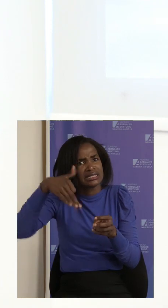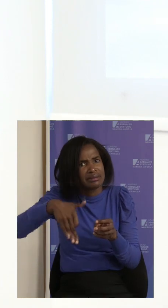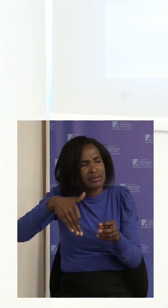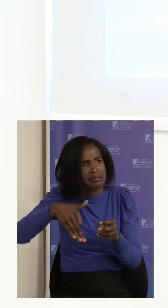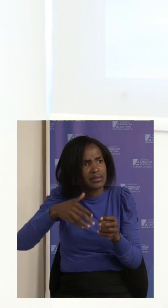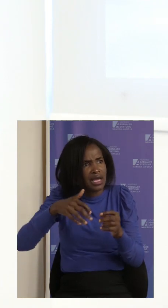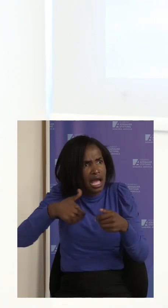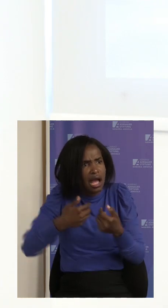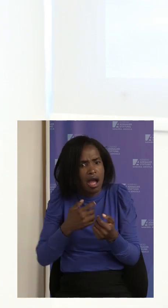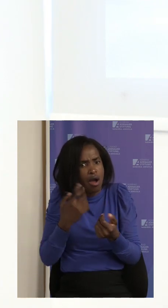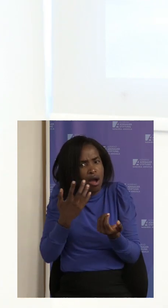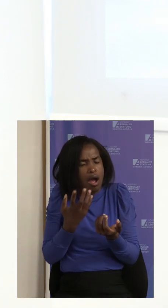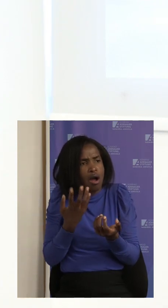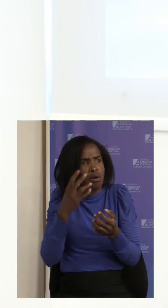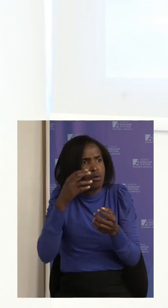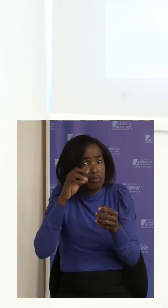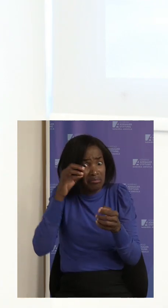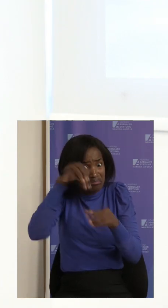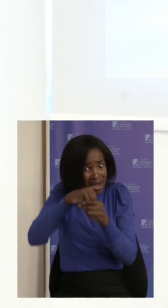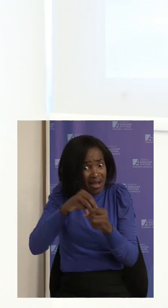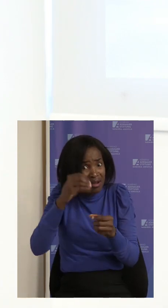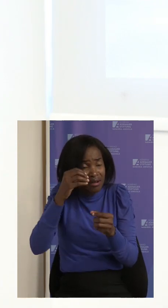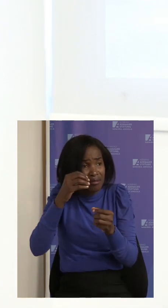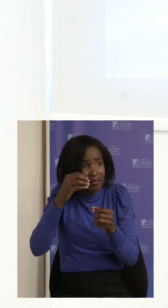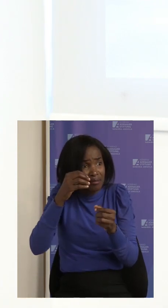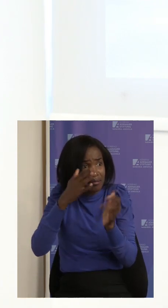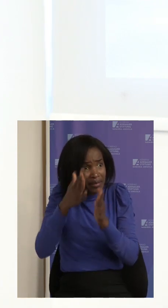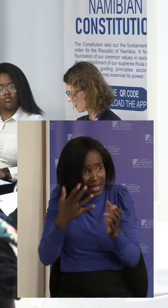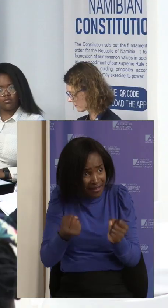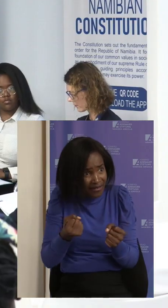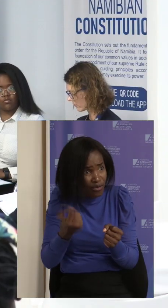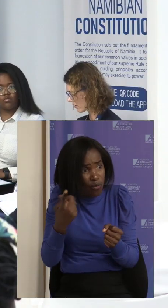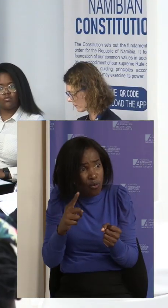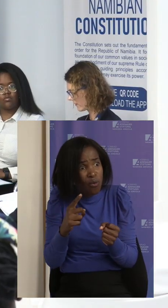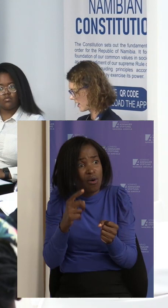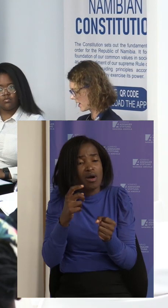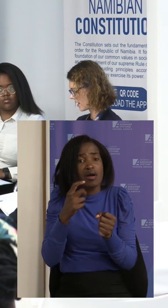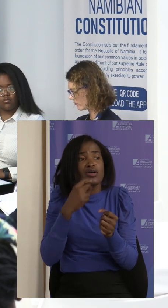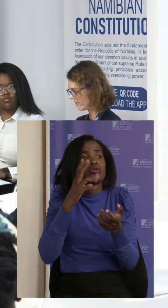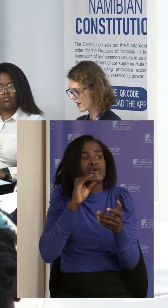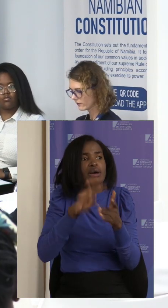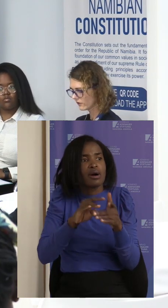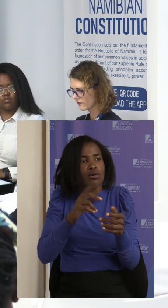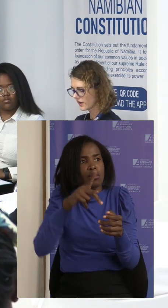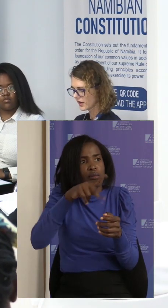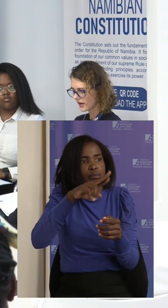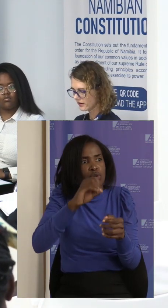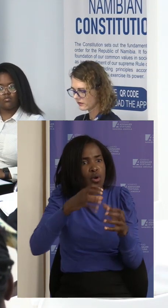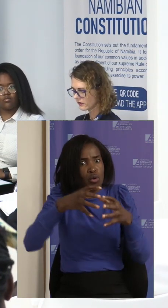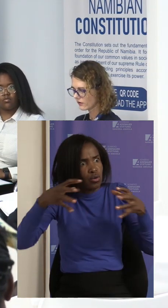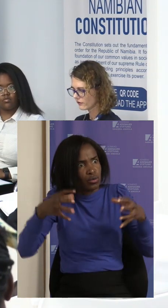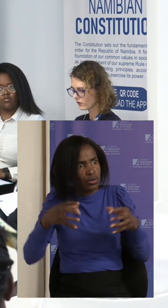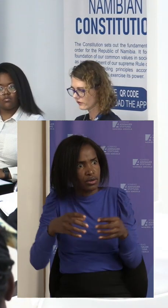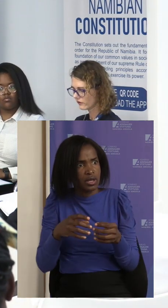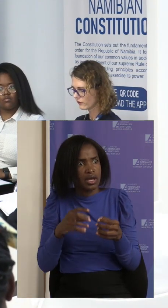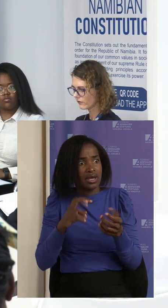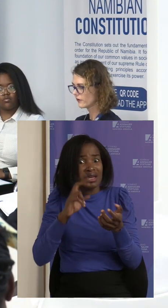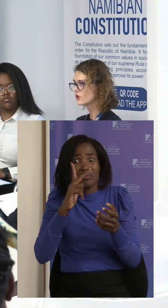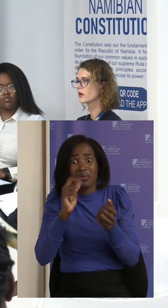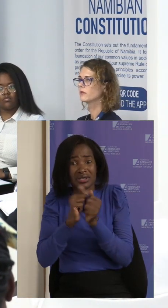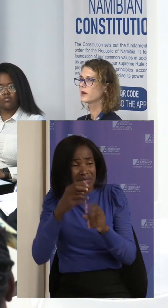also considered in these plans going forward when we talk about pro-growth and revival? And of course,